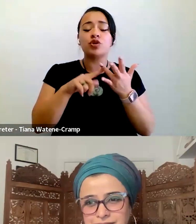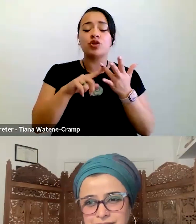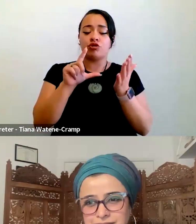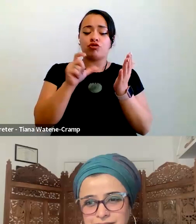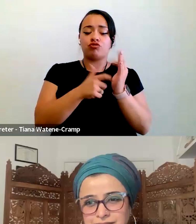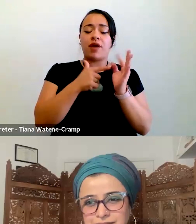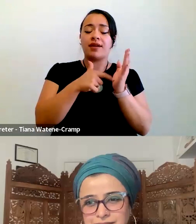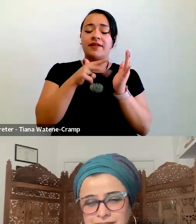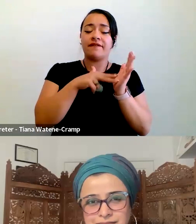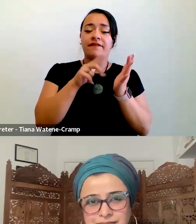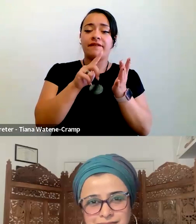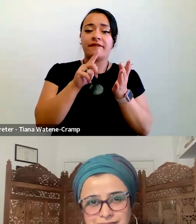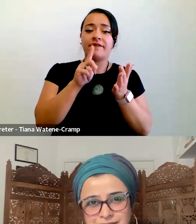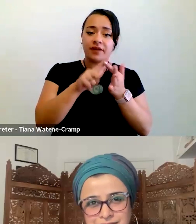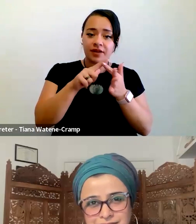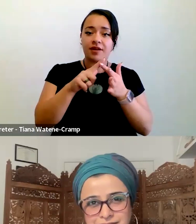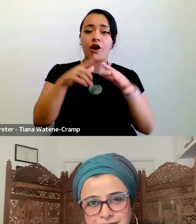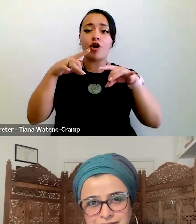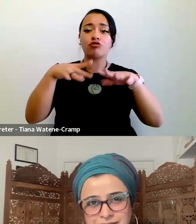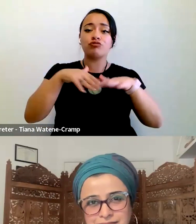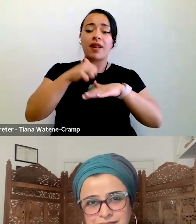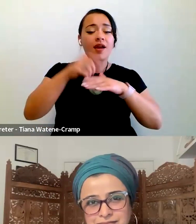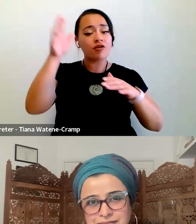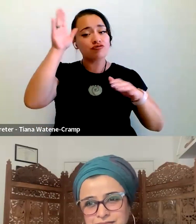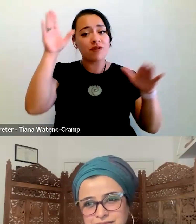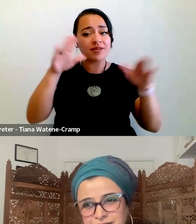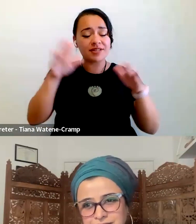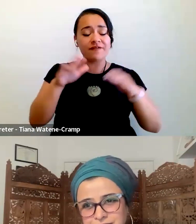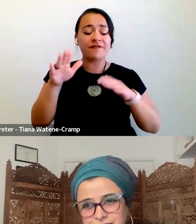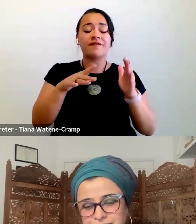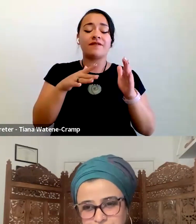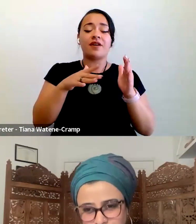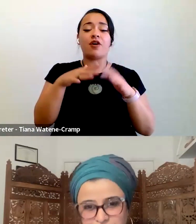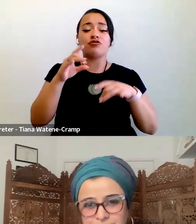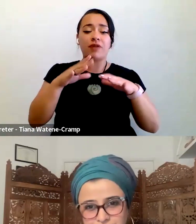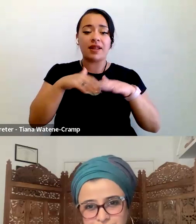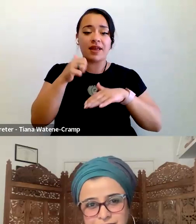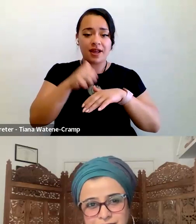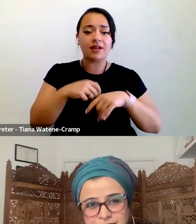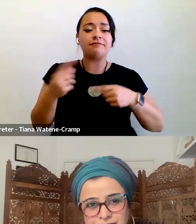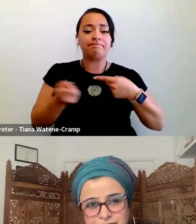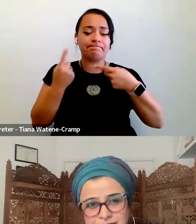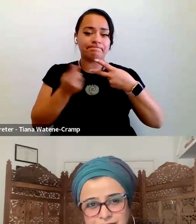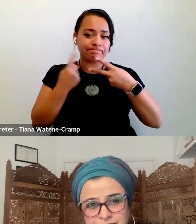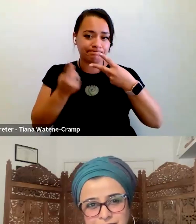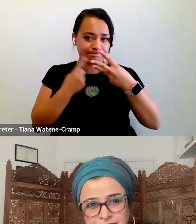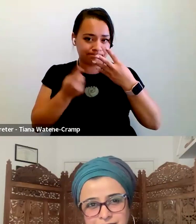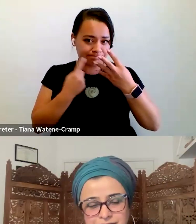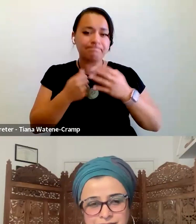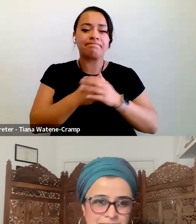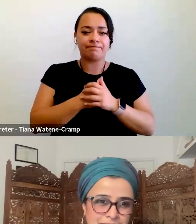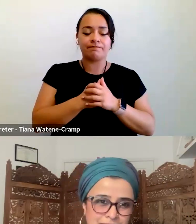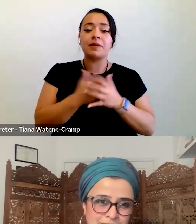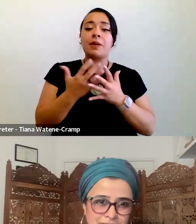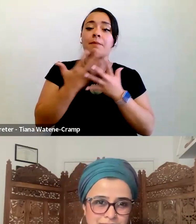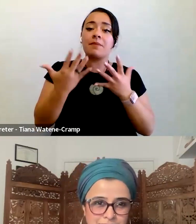leading this project, and particularly Adelaide Reef, Emerald Dunn Frost and Adam McGowan. A massive thank you and